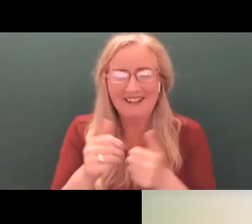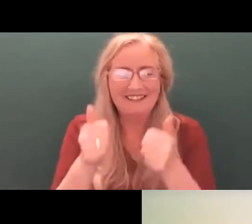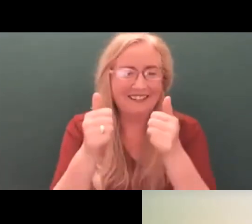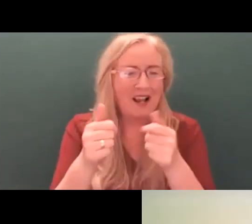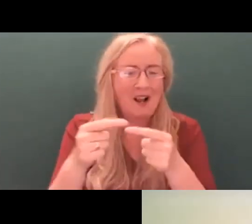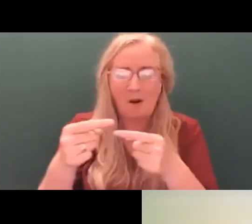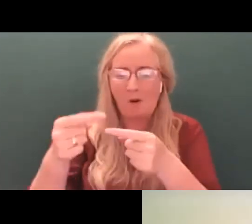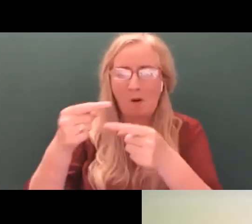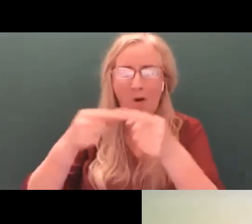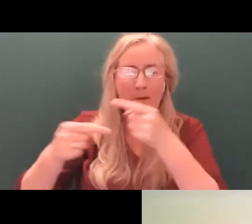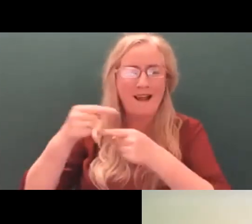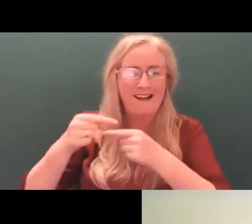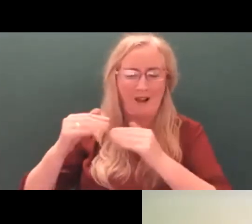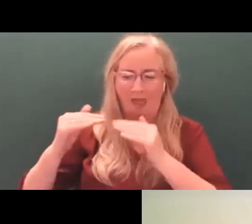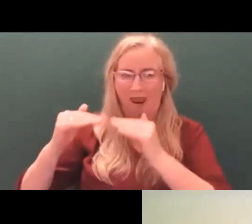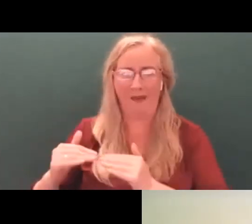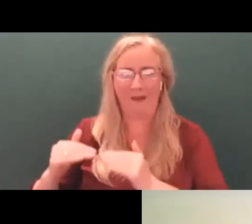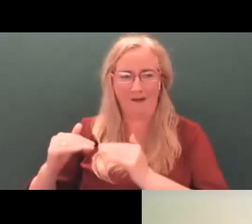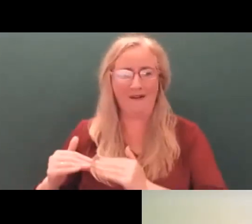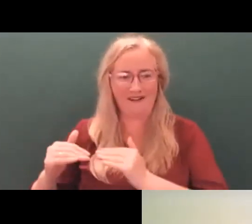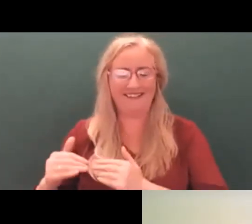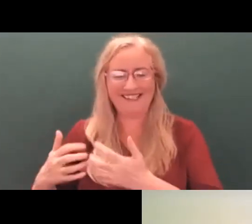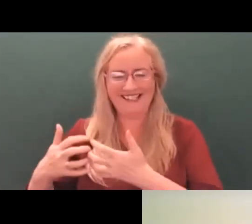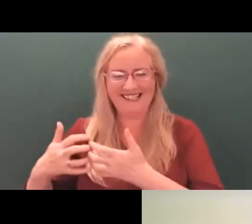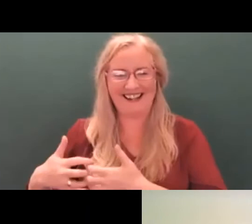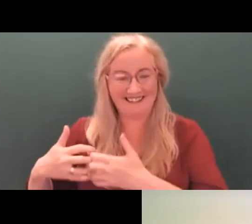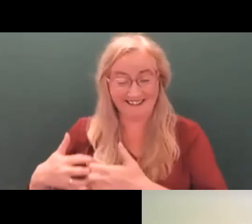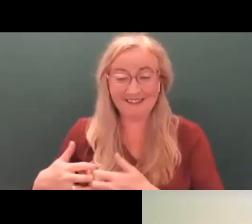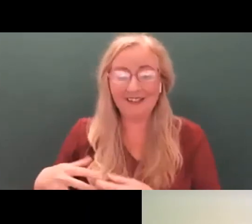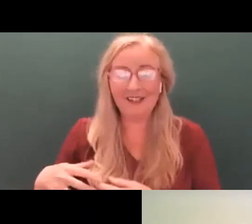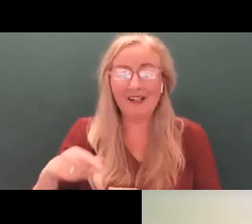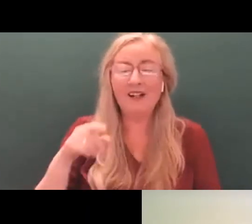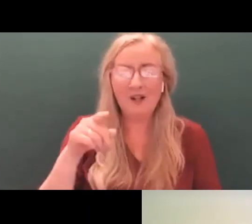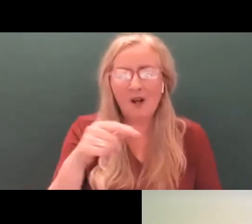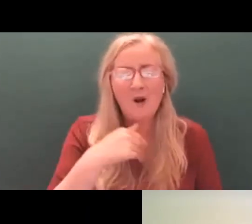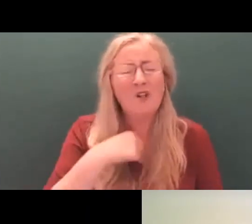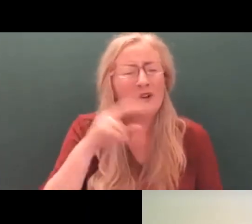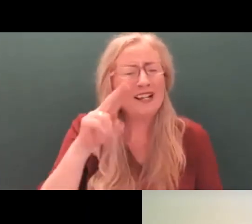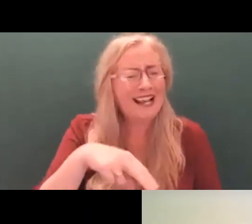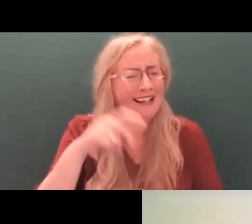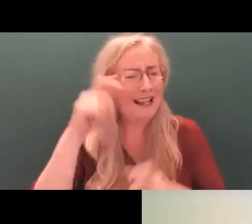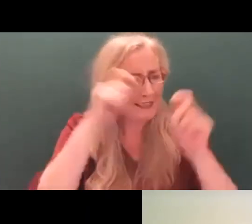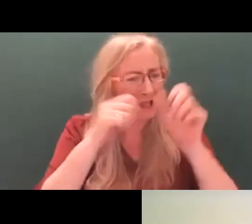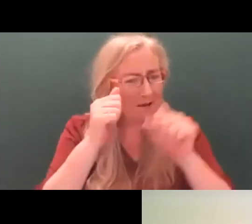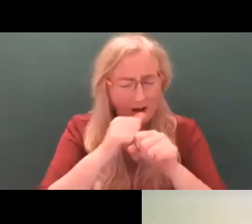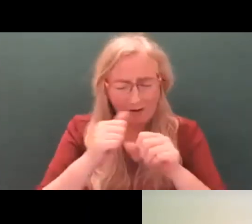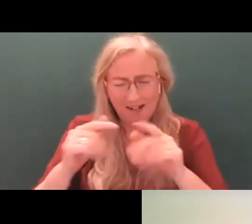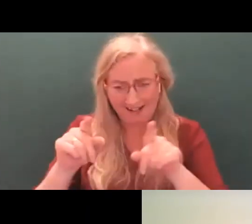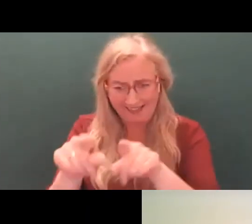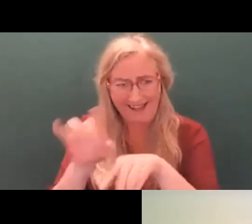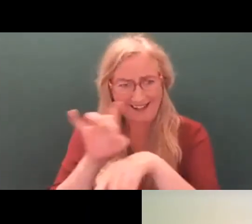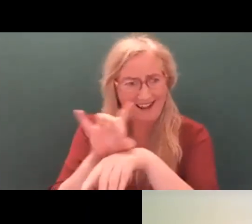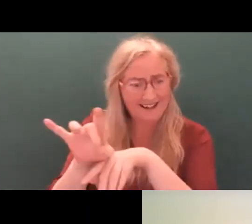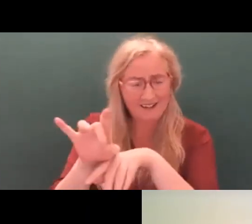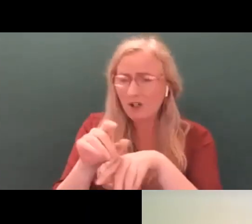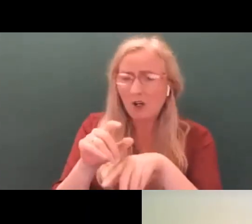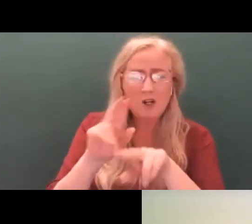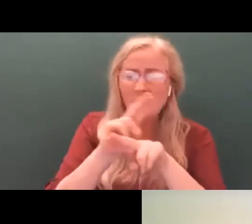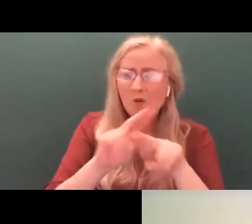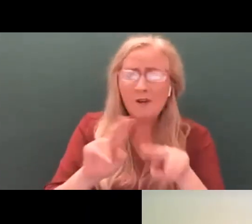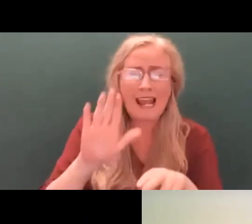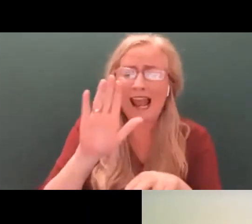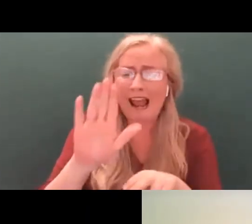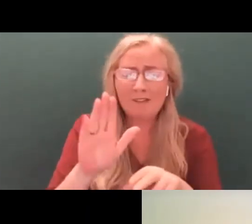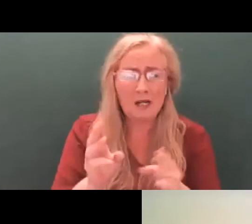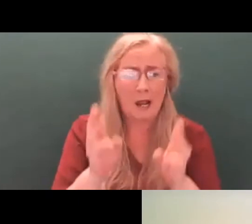back to low tech. Go on. Well, you know, that's why I think we can think about low tech as well and use it. You know, we don't always need to have a